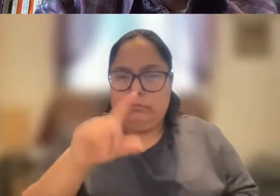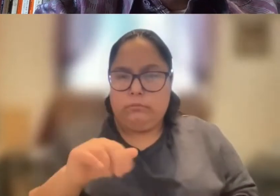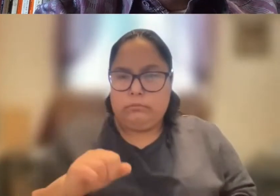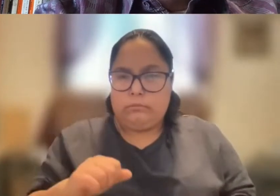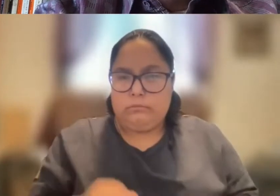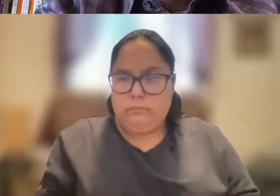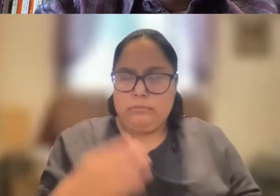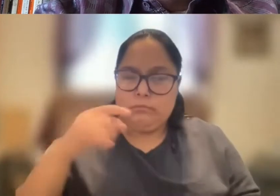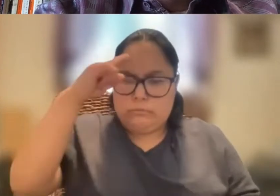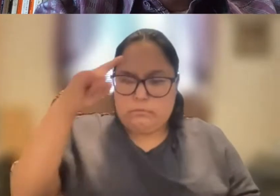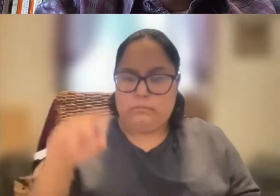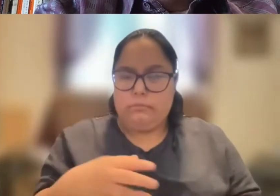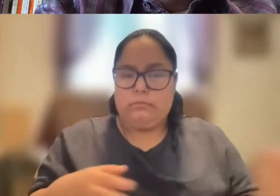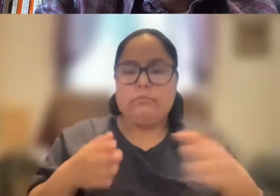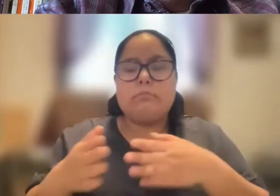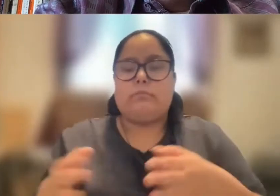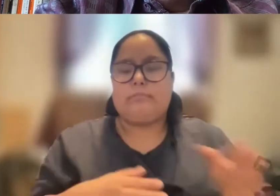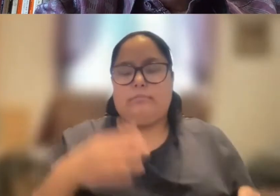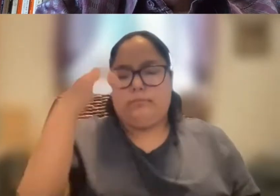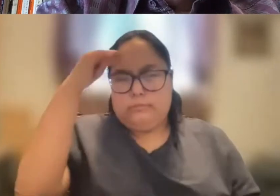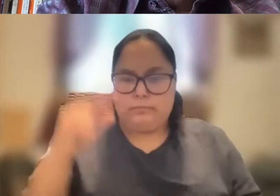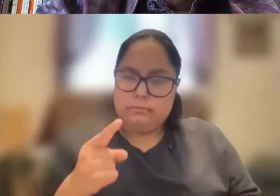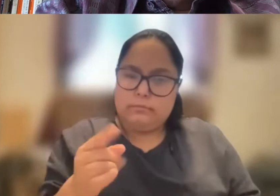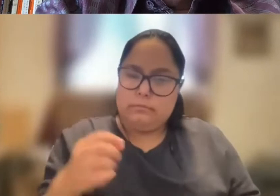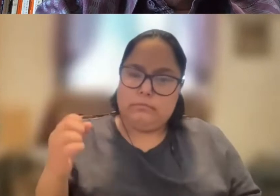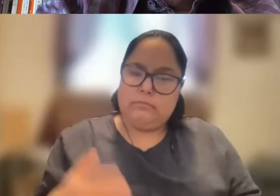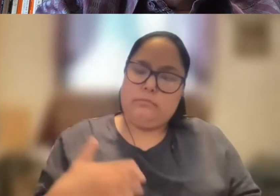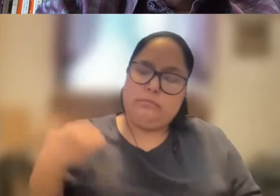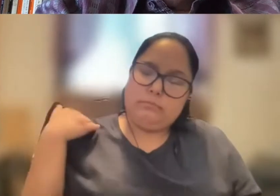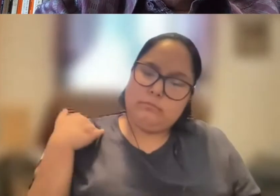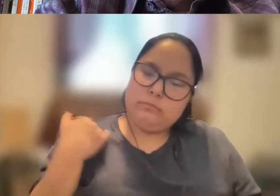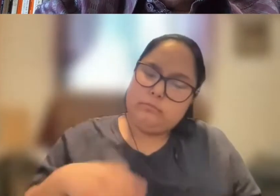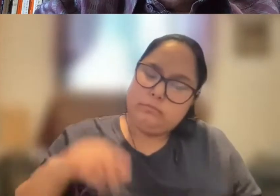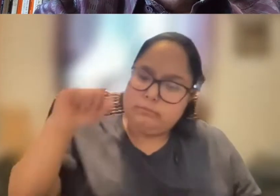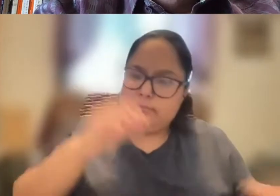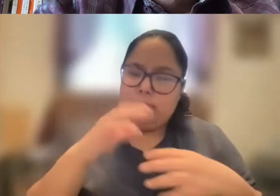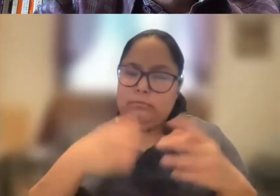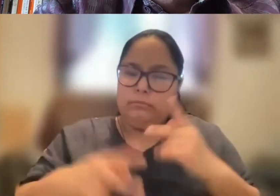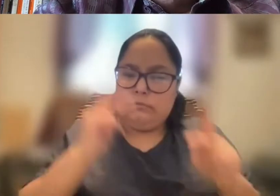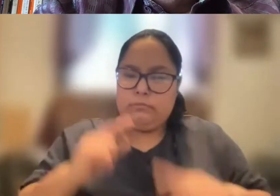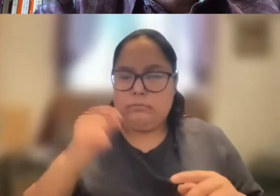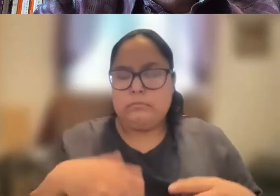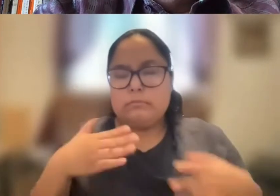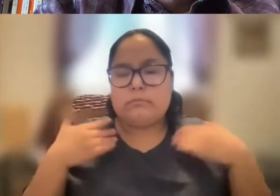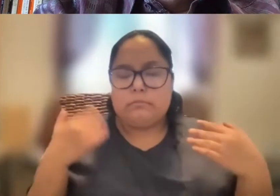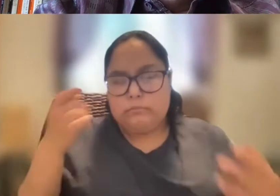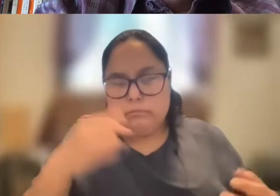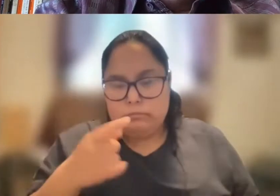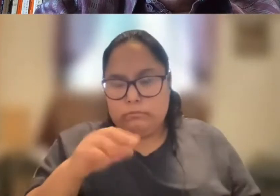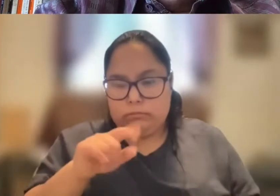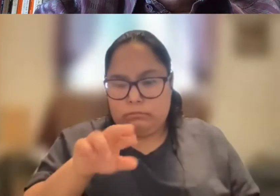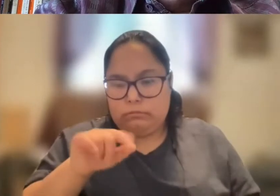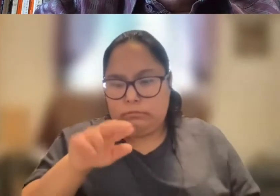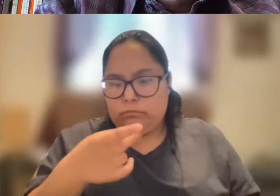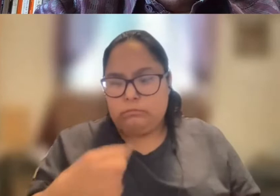military, and we're supposed to look after each other. We're supposed to have the ability to keep people happy and well and healthy.